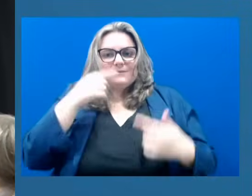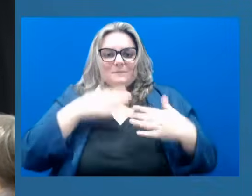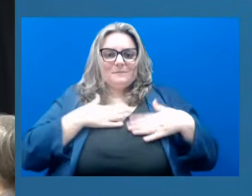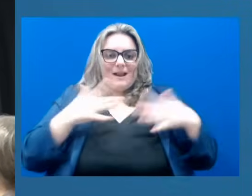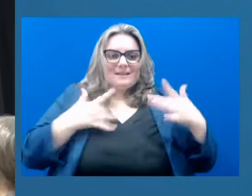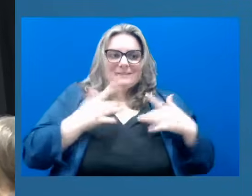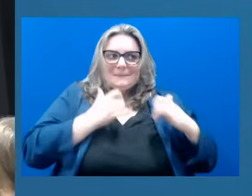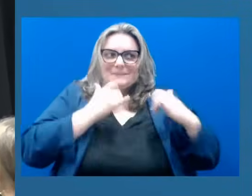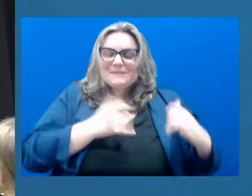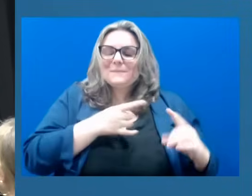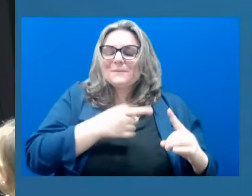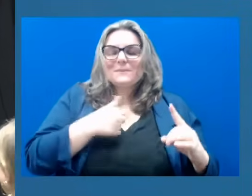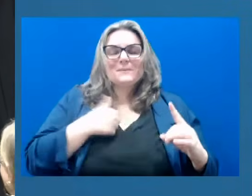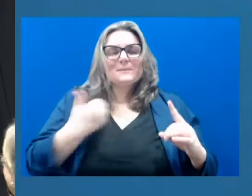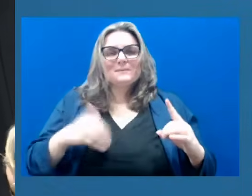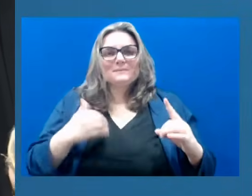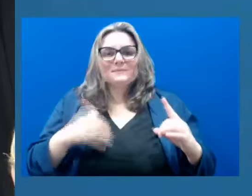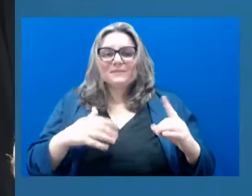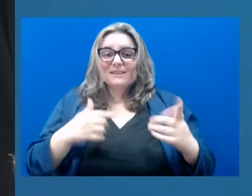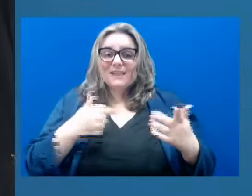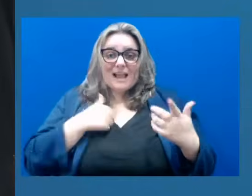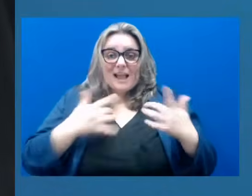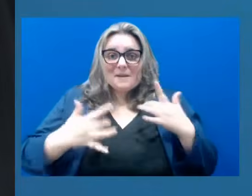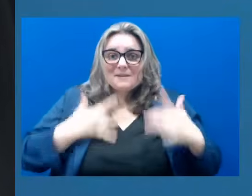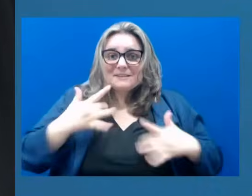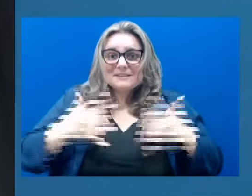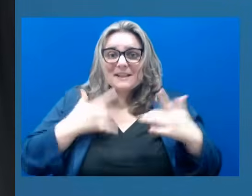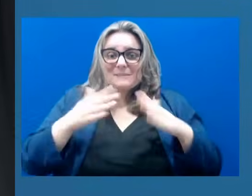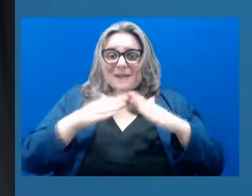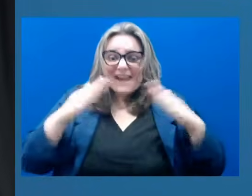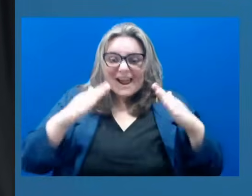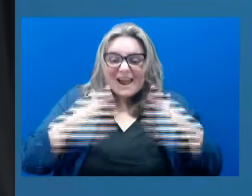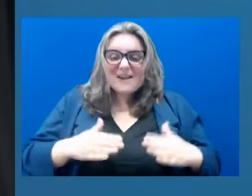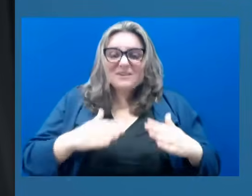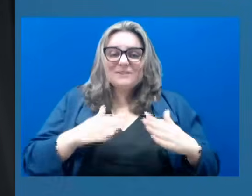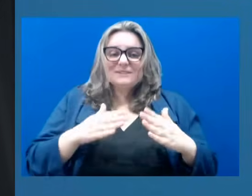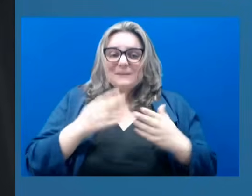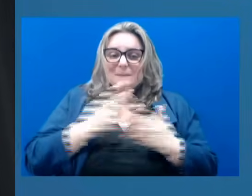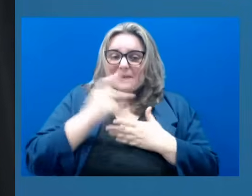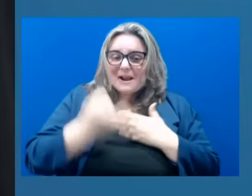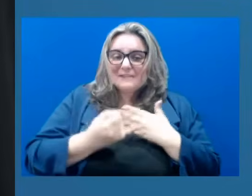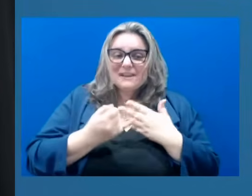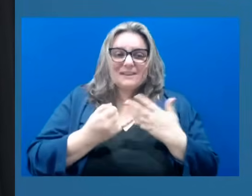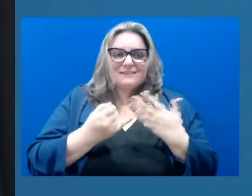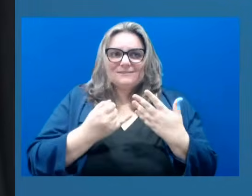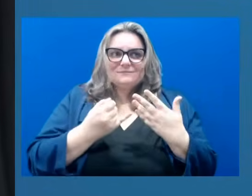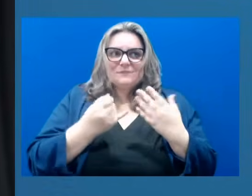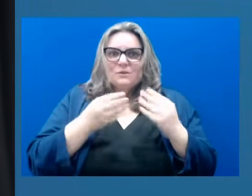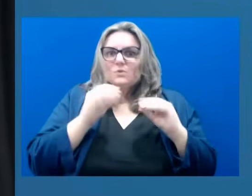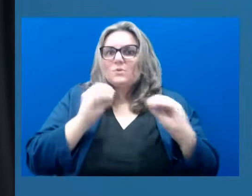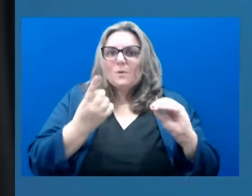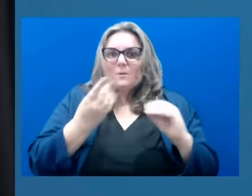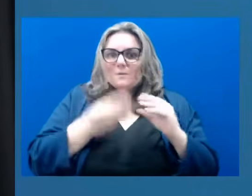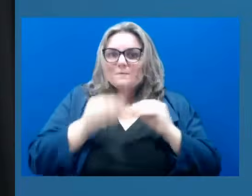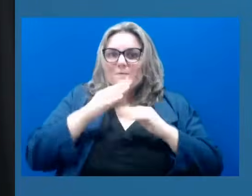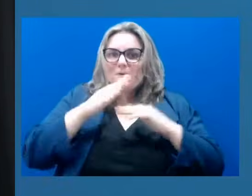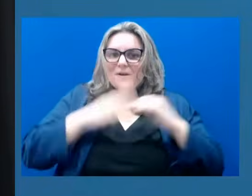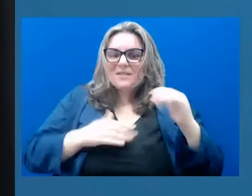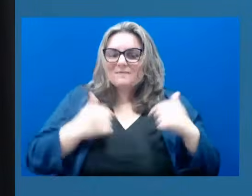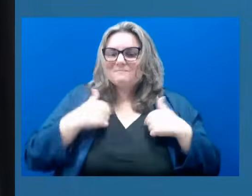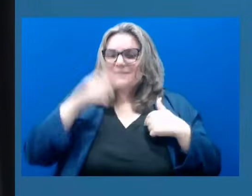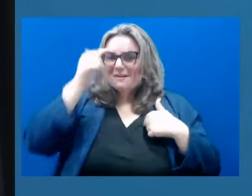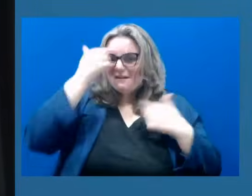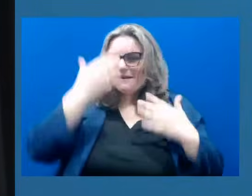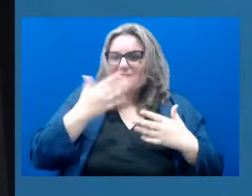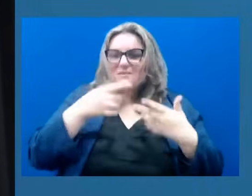about housing construction projects than a governor or a mayor or a local official? But we just took a tour of the Stella Apartments right